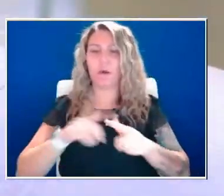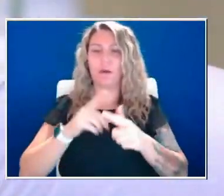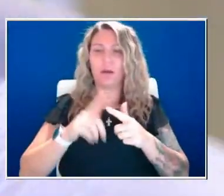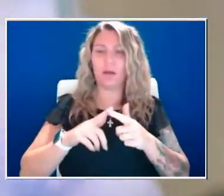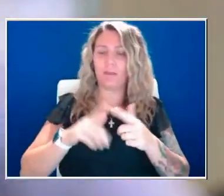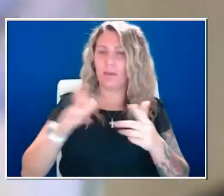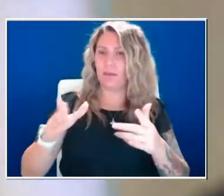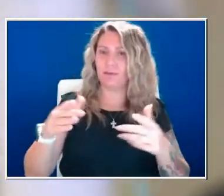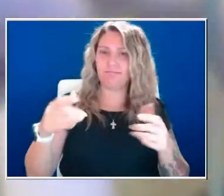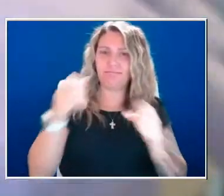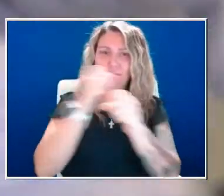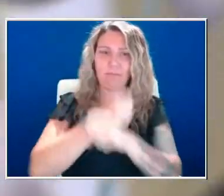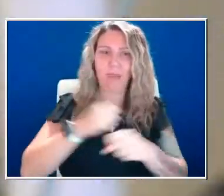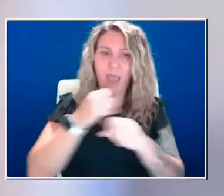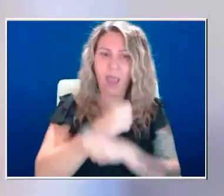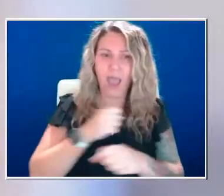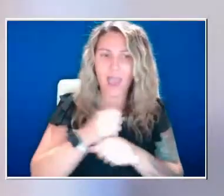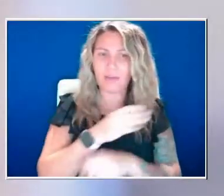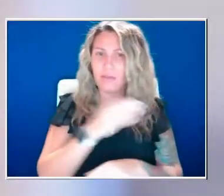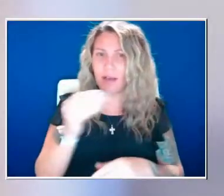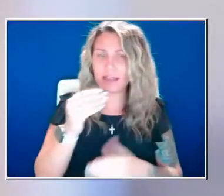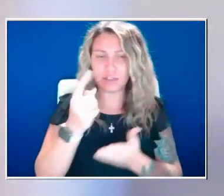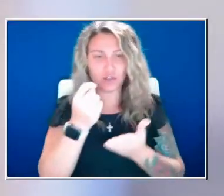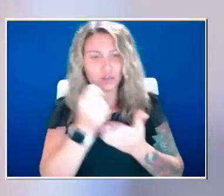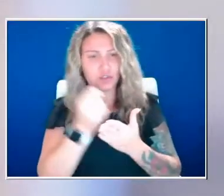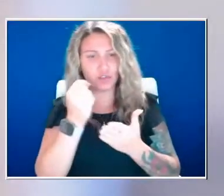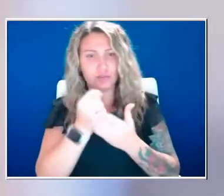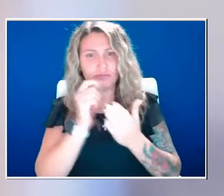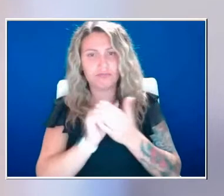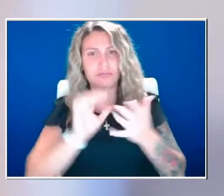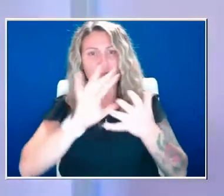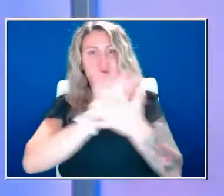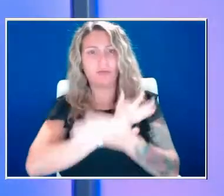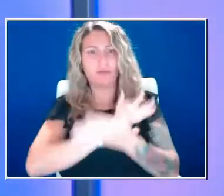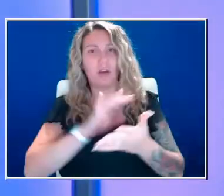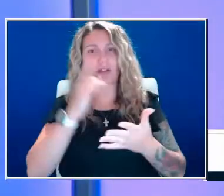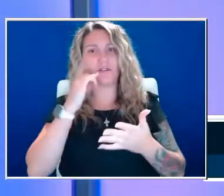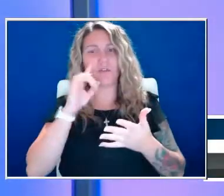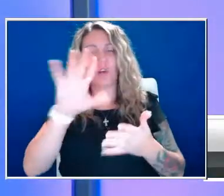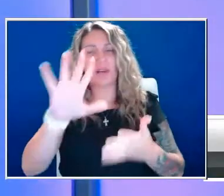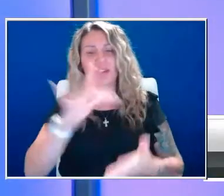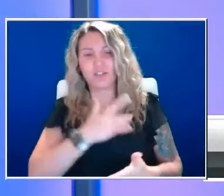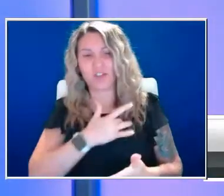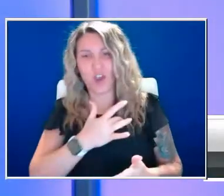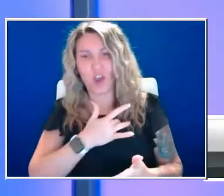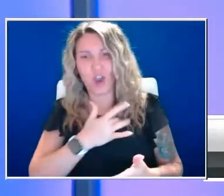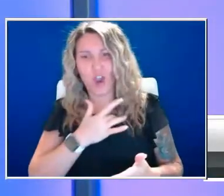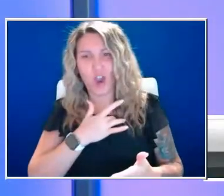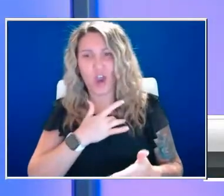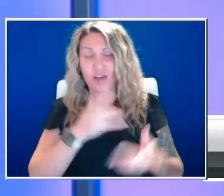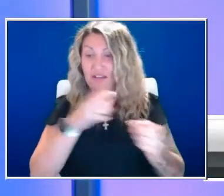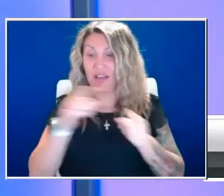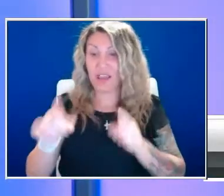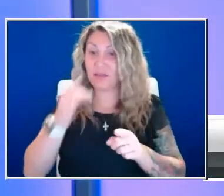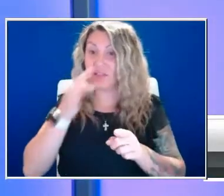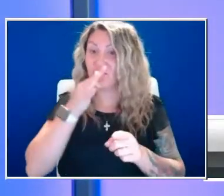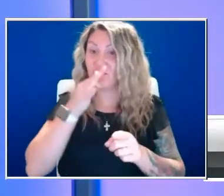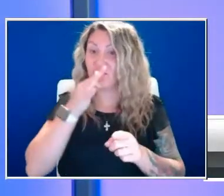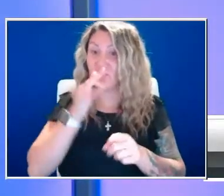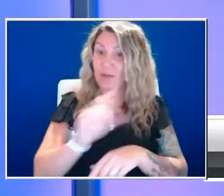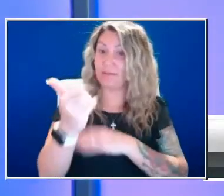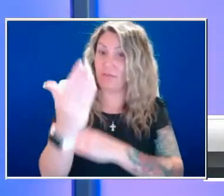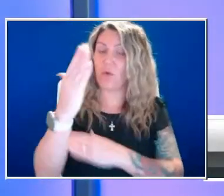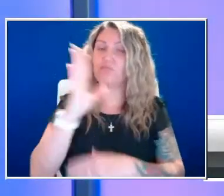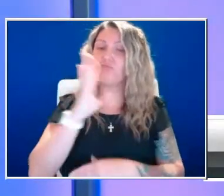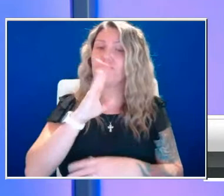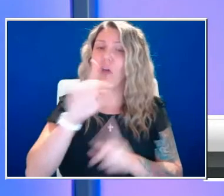because the very treatments could also cause problems for his heart. So coming up at 10 a.m., we're going to talk with David. We're going to learn more about his journey.